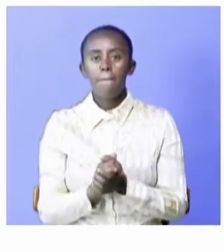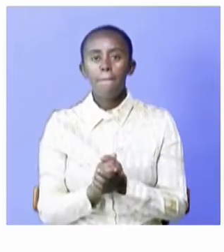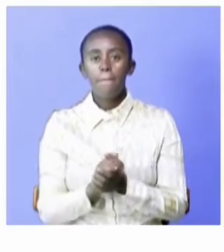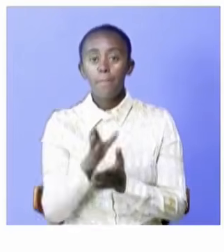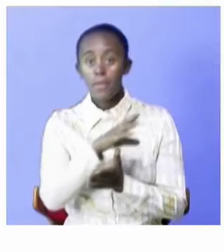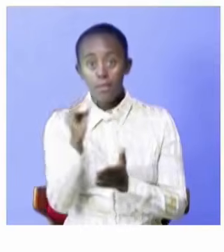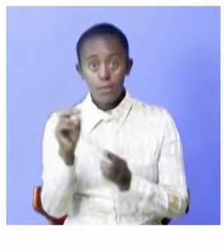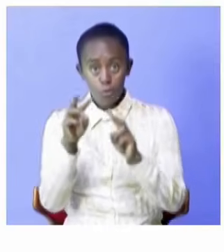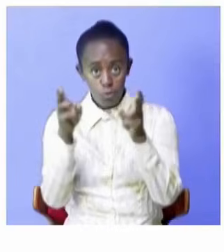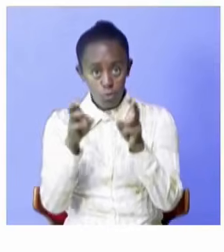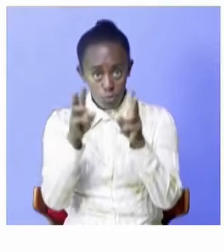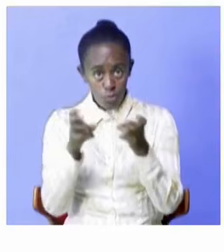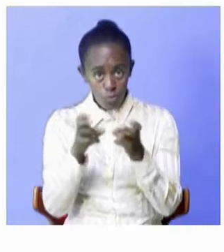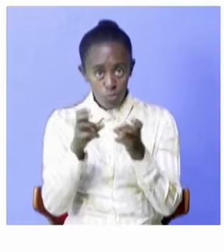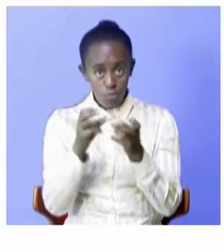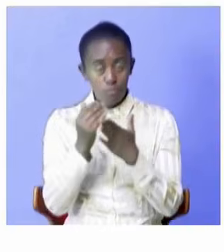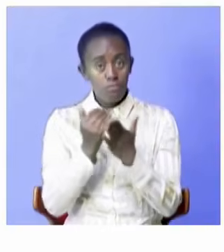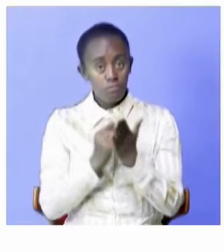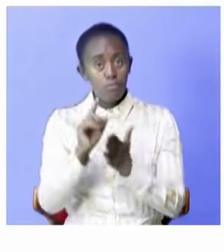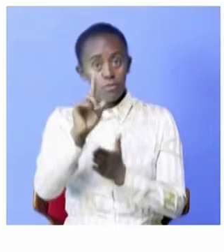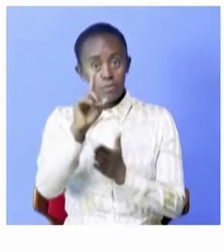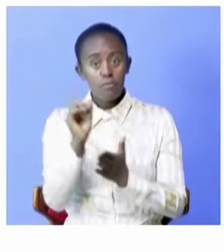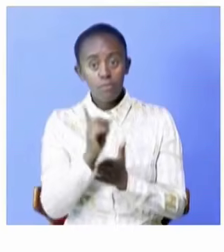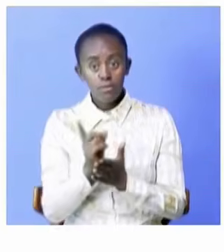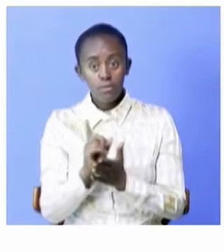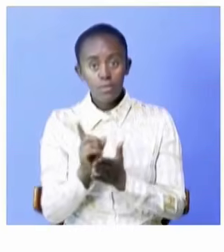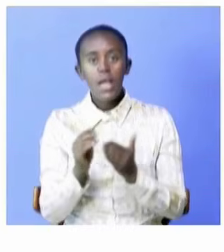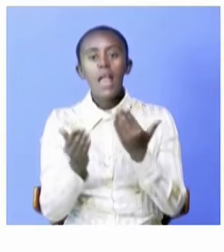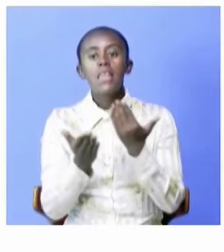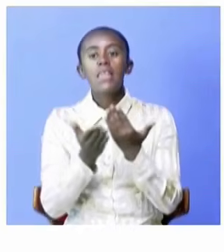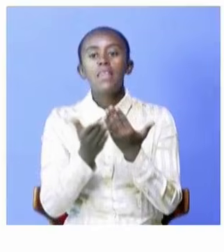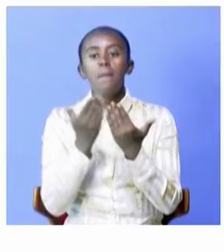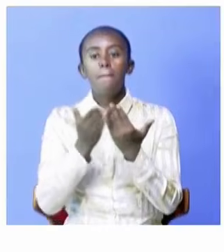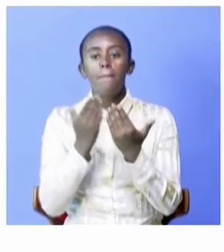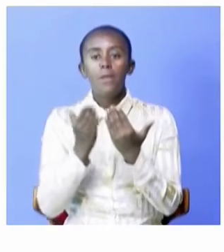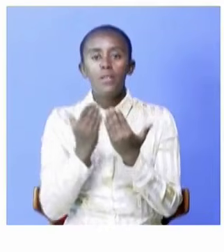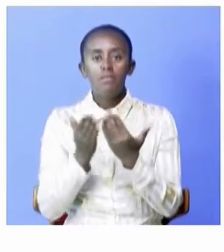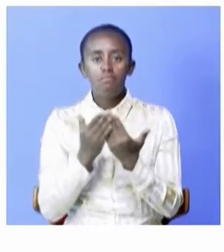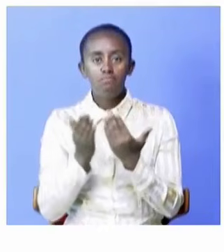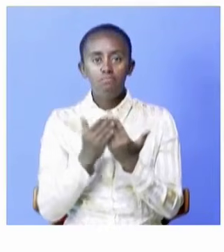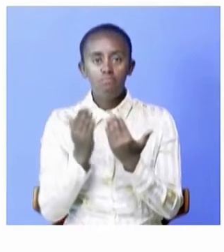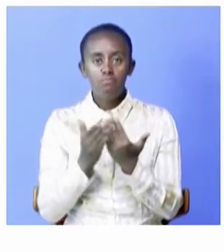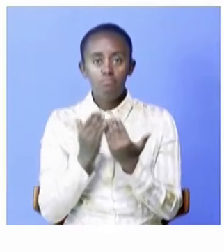And the topic of today's class is the simple